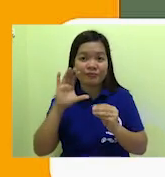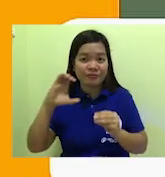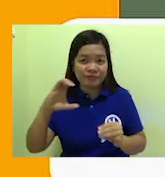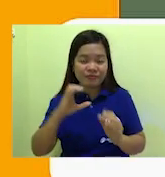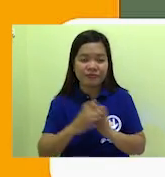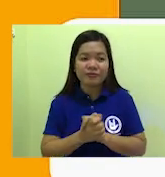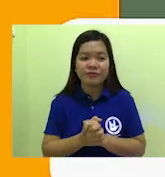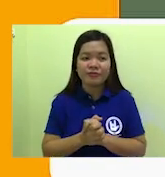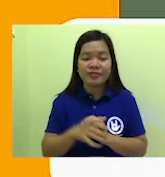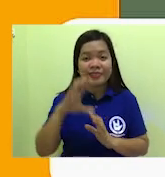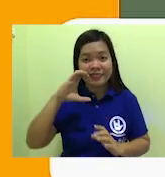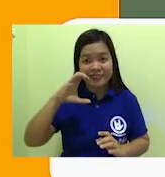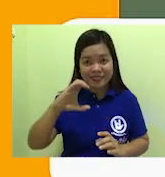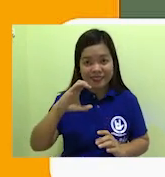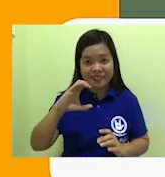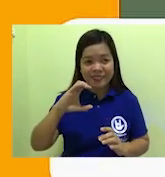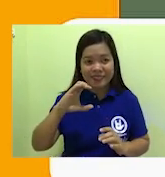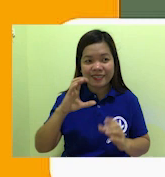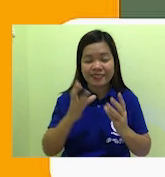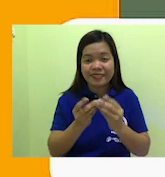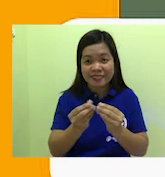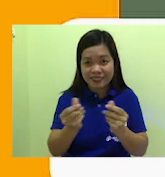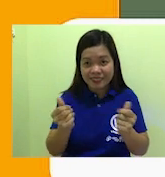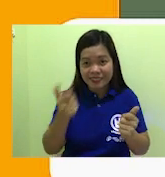squared plus bx plus c.